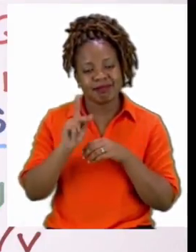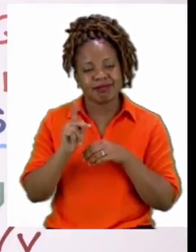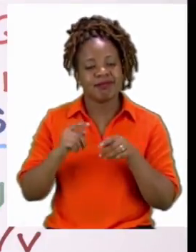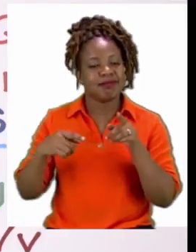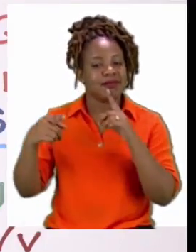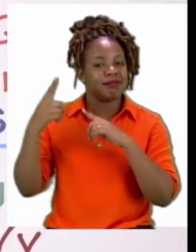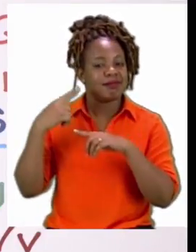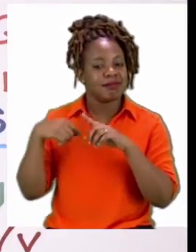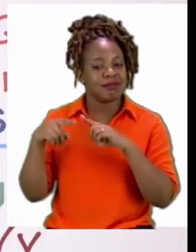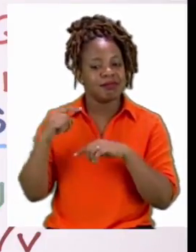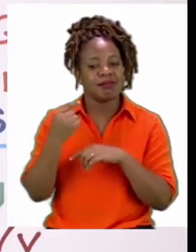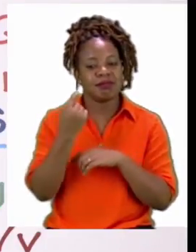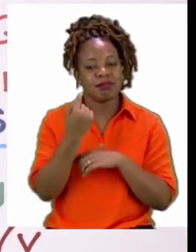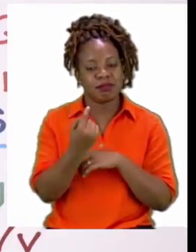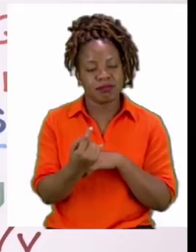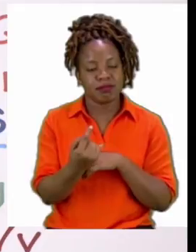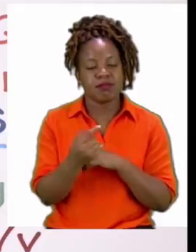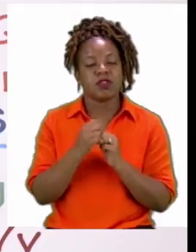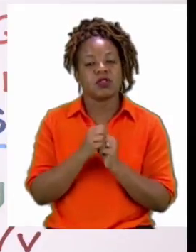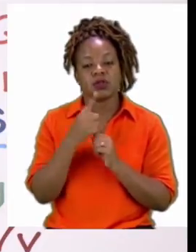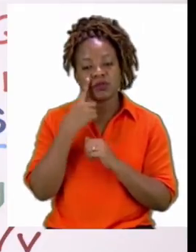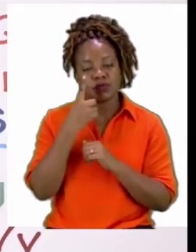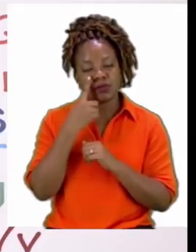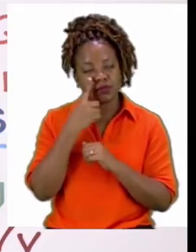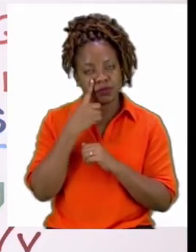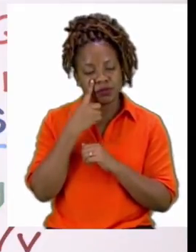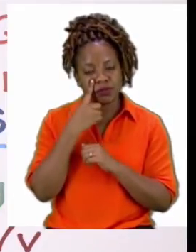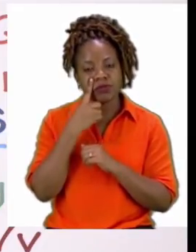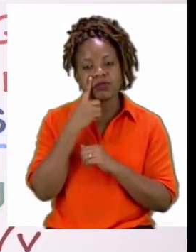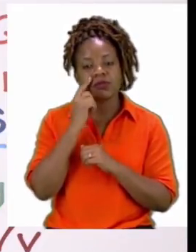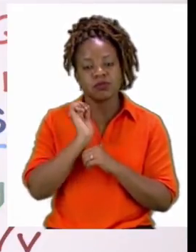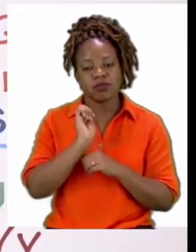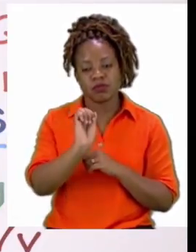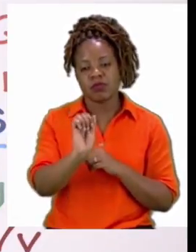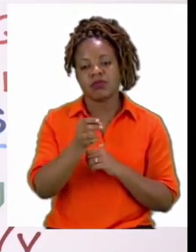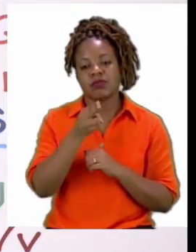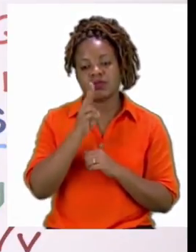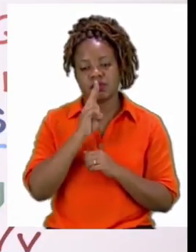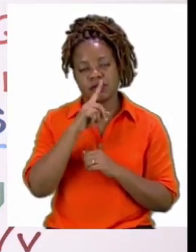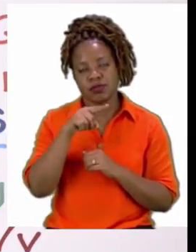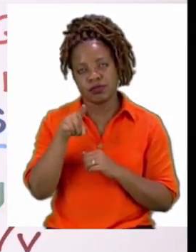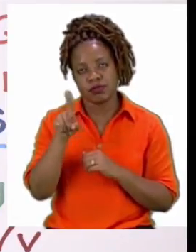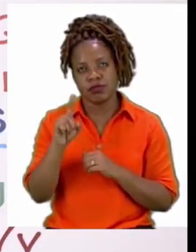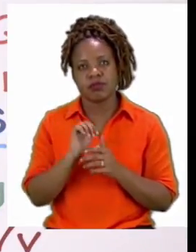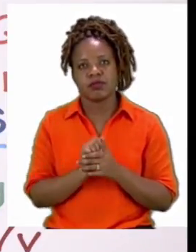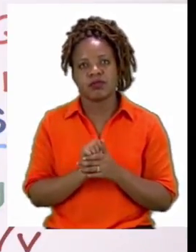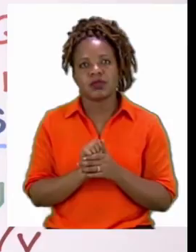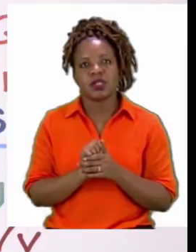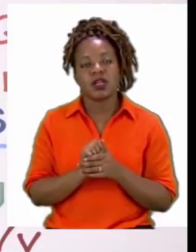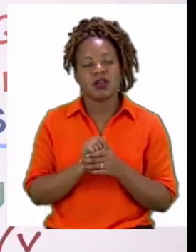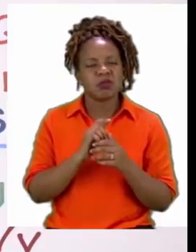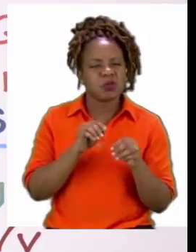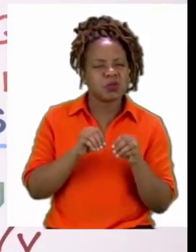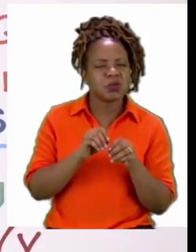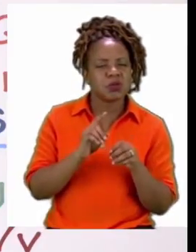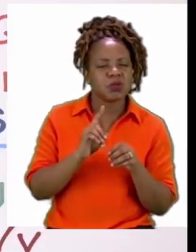correct answer. What we did first was adding the two towns together, and then we subtracted